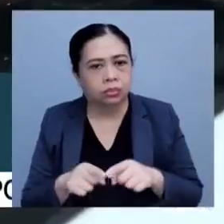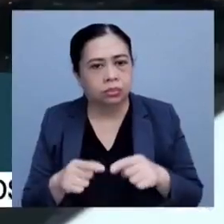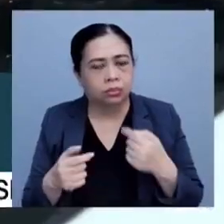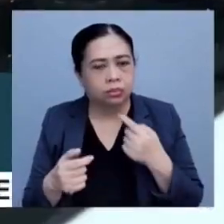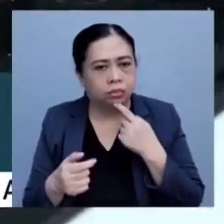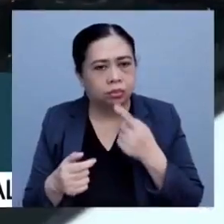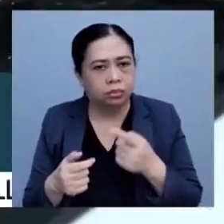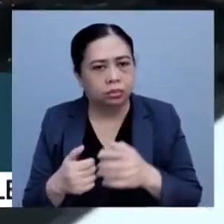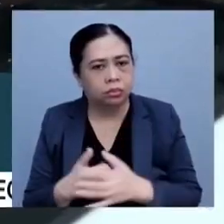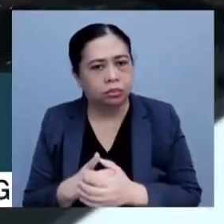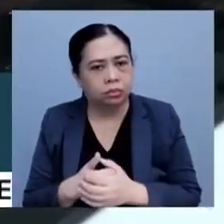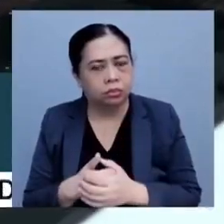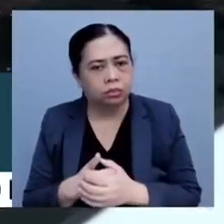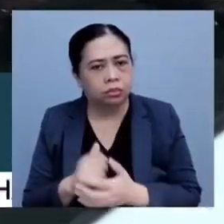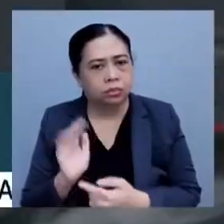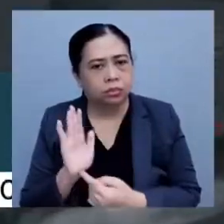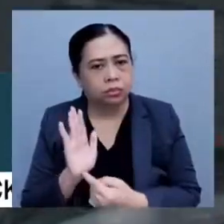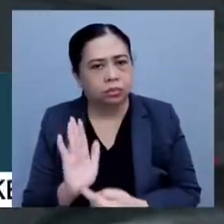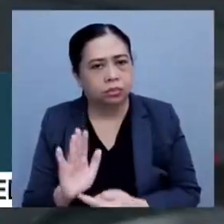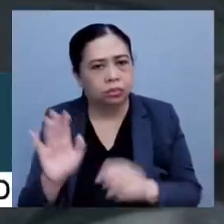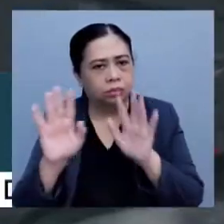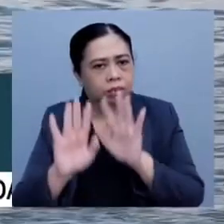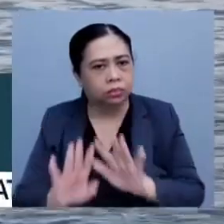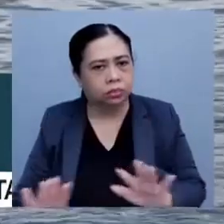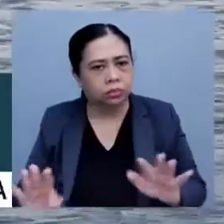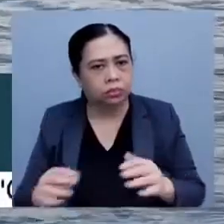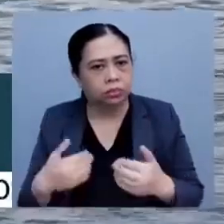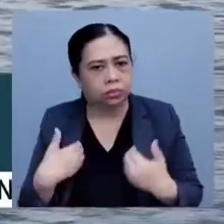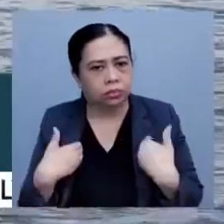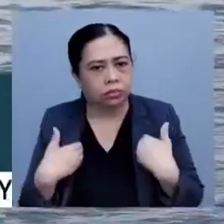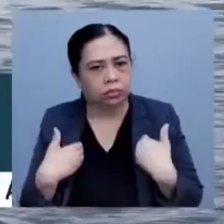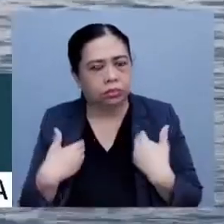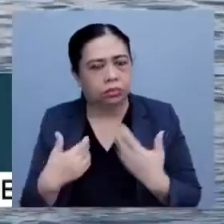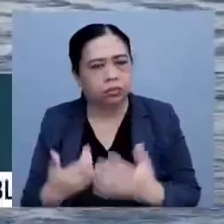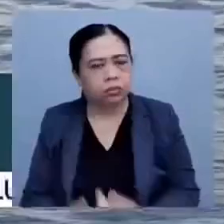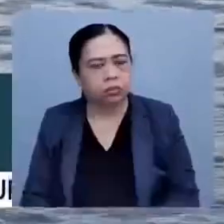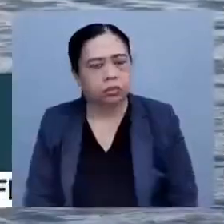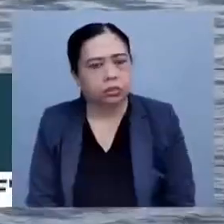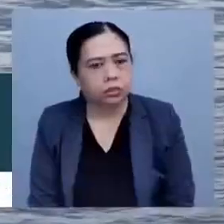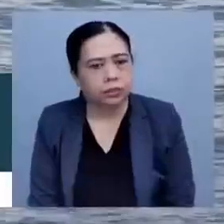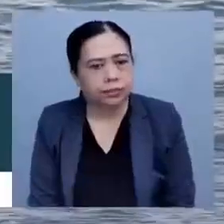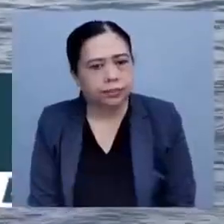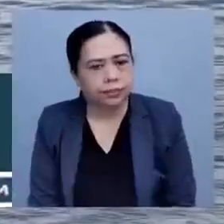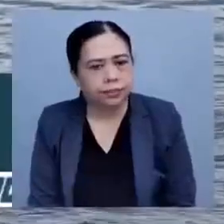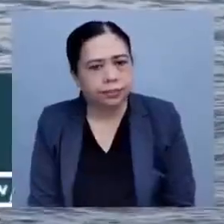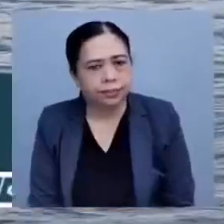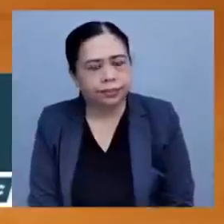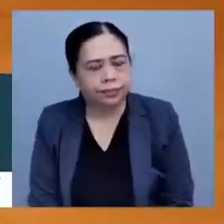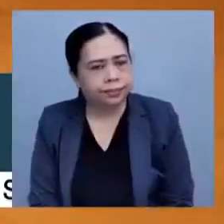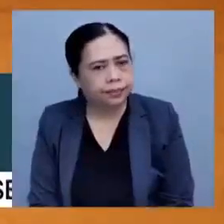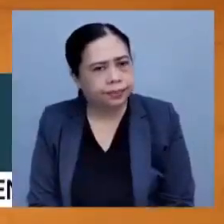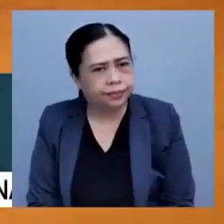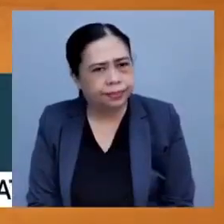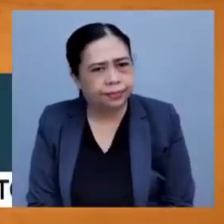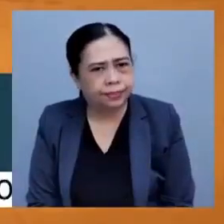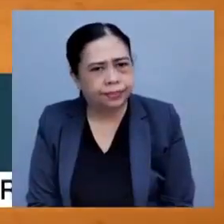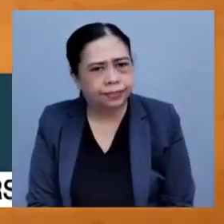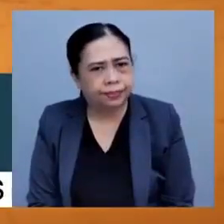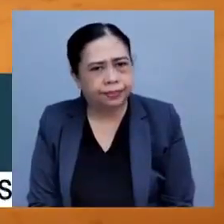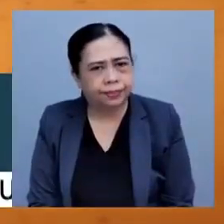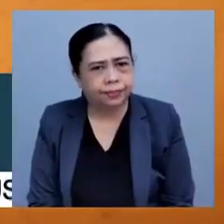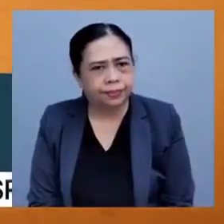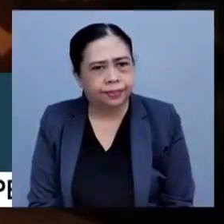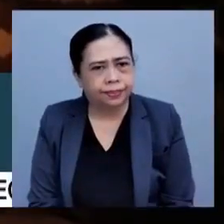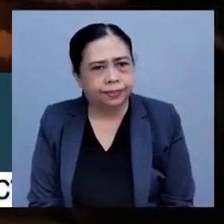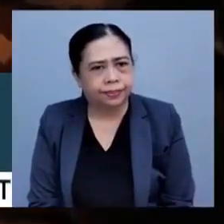location also showed ASEAN pragmatism, championed by Indonesia. Well, remember that the initial proposal was to